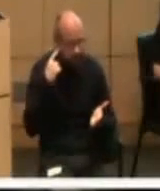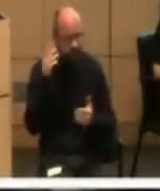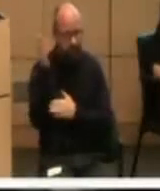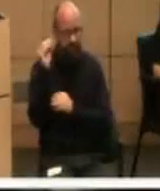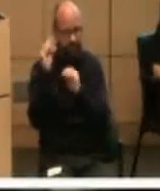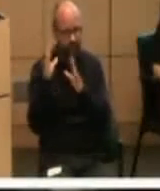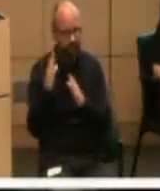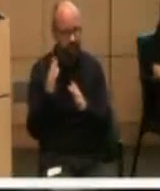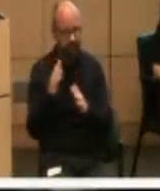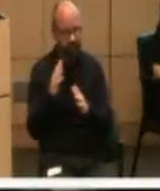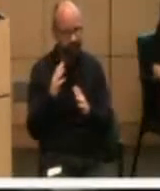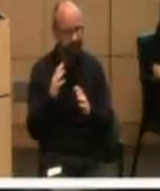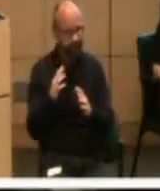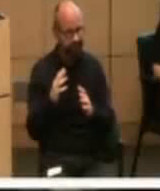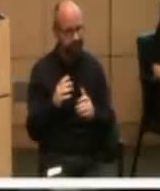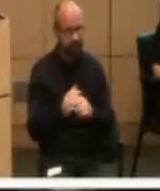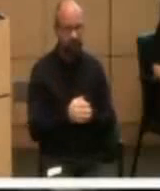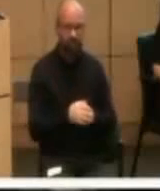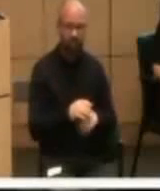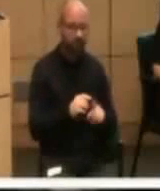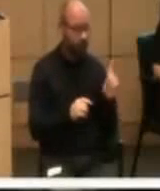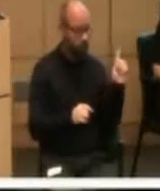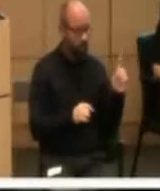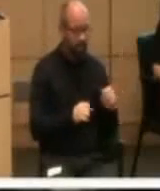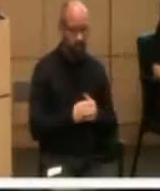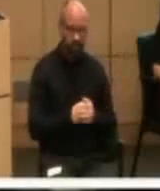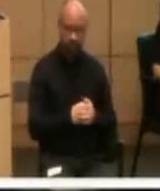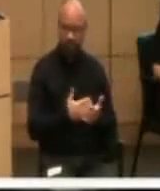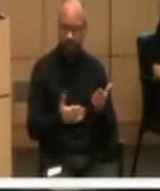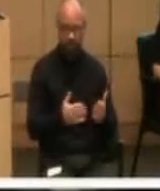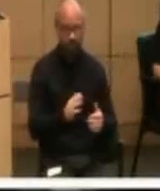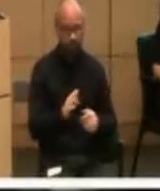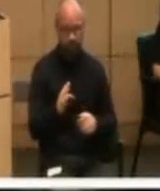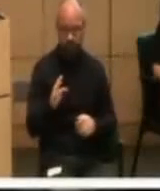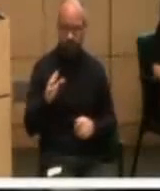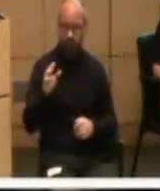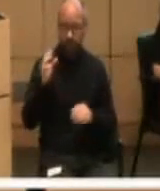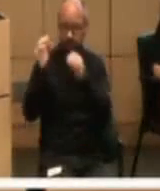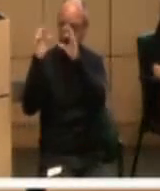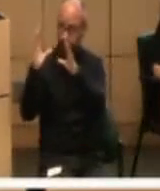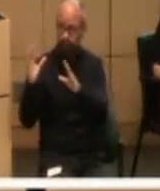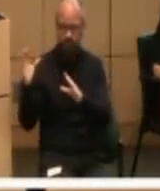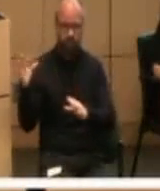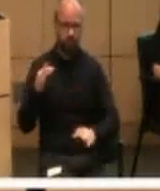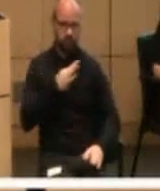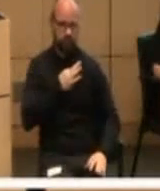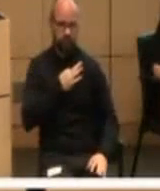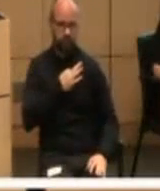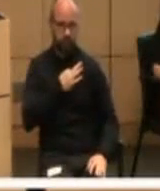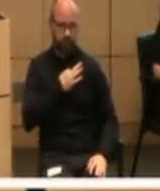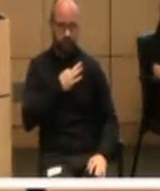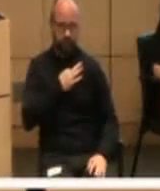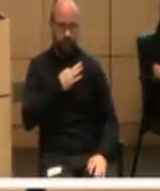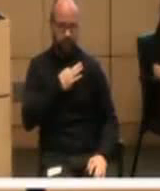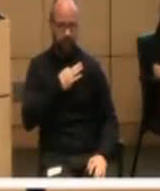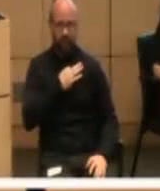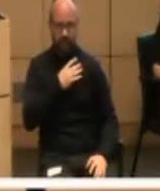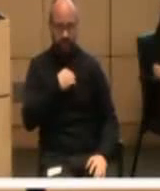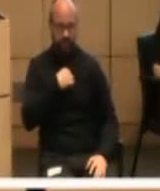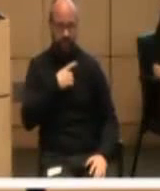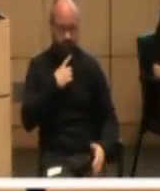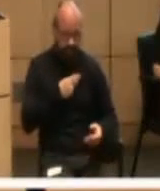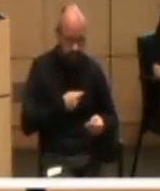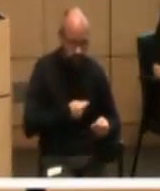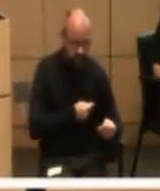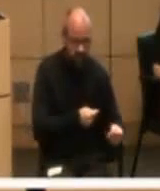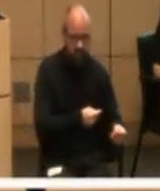know, you could think of a way to modify that where you just have direct audio input from the teacher to the pen. So that would be like a Roger